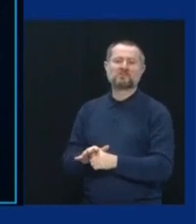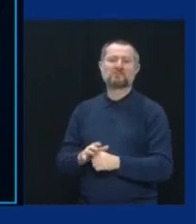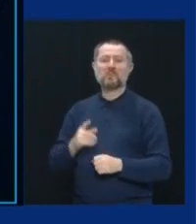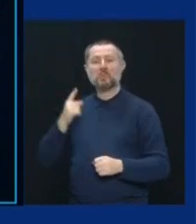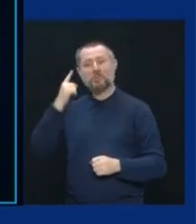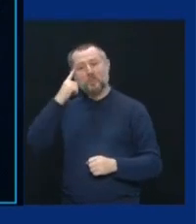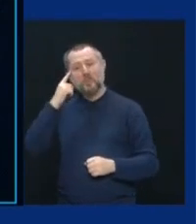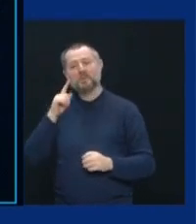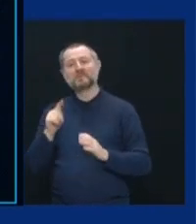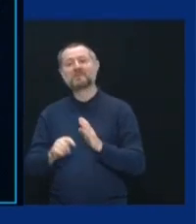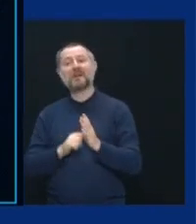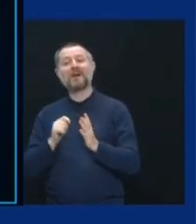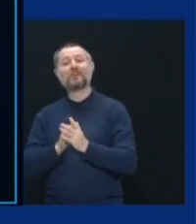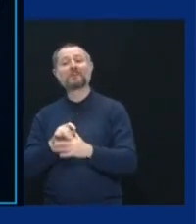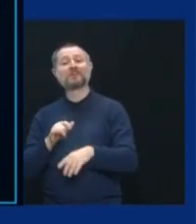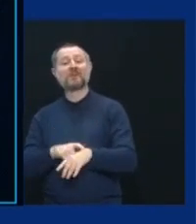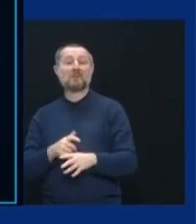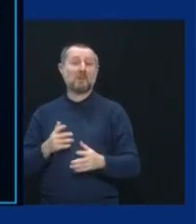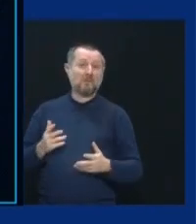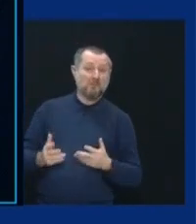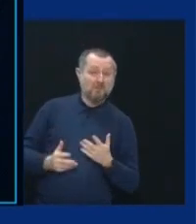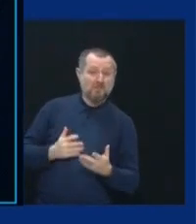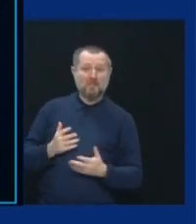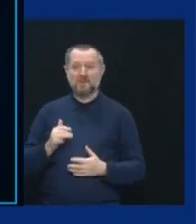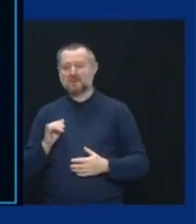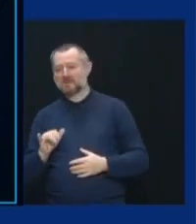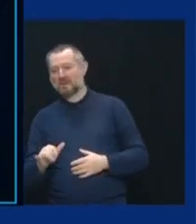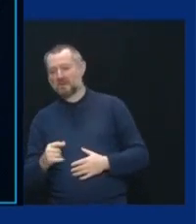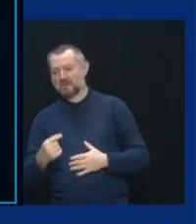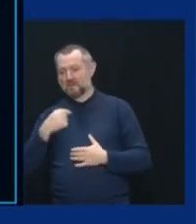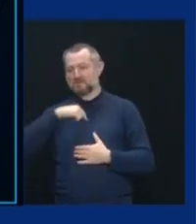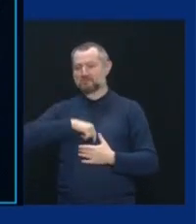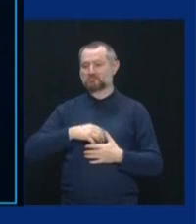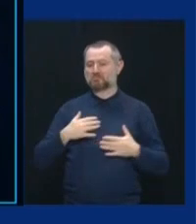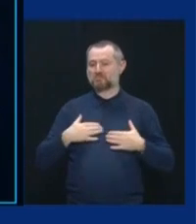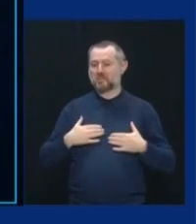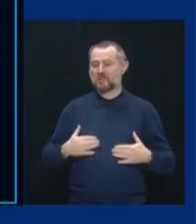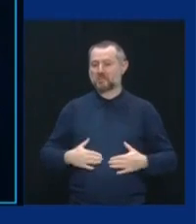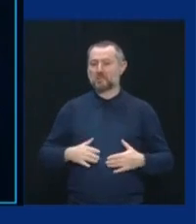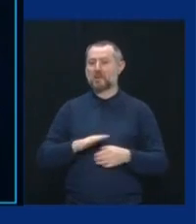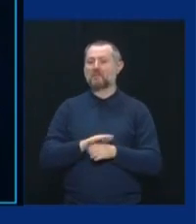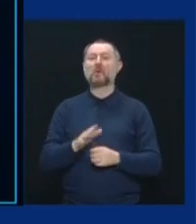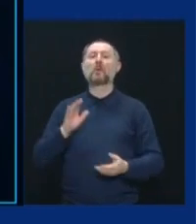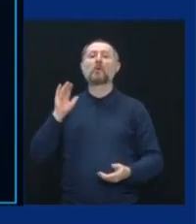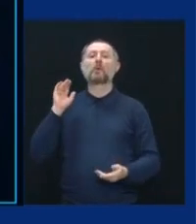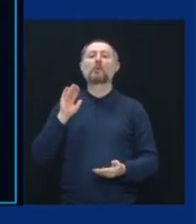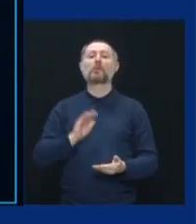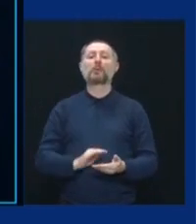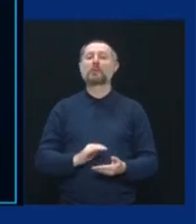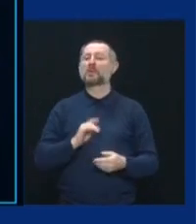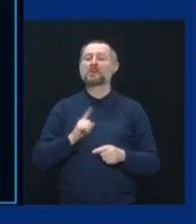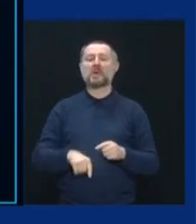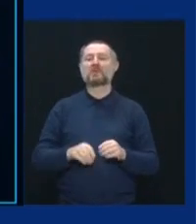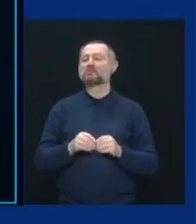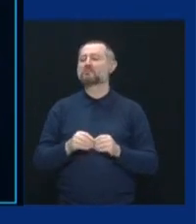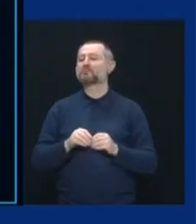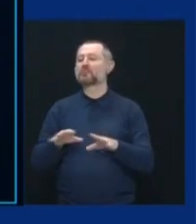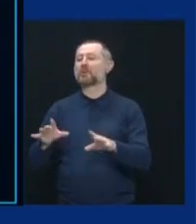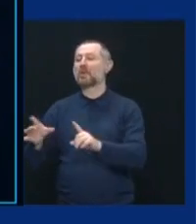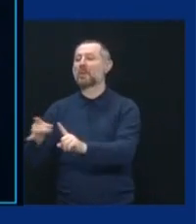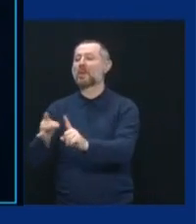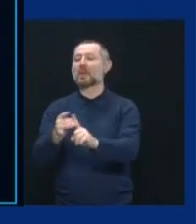time, the viral load is so low that you're not contagious.